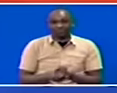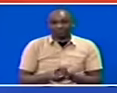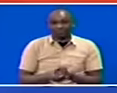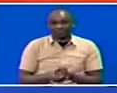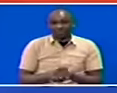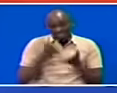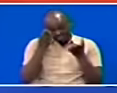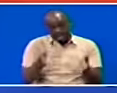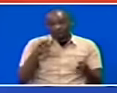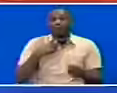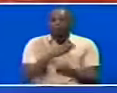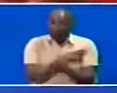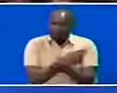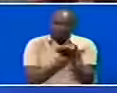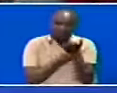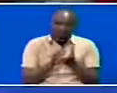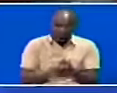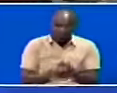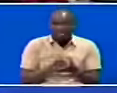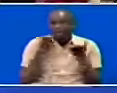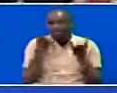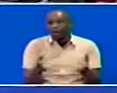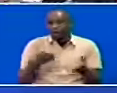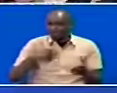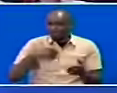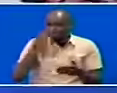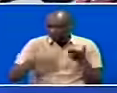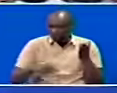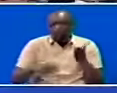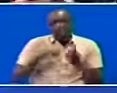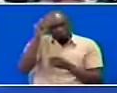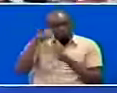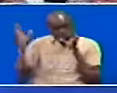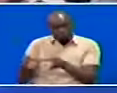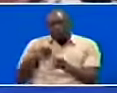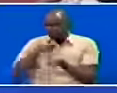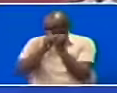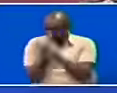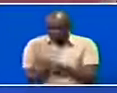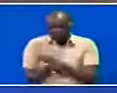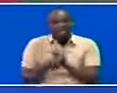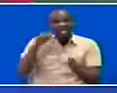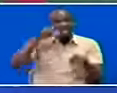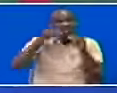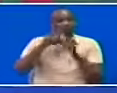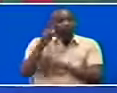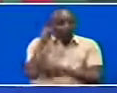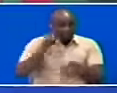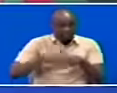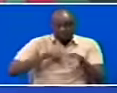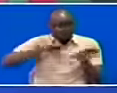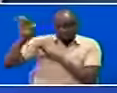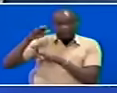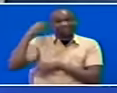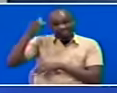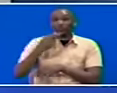Upende usipende itafika kule. The opposition lawmakers say they resist attempts by Jubilee to change the election laws during a special sitting of the National Assembly Tuesday